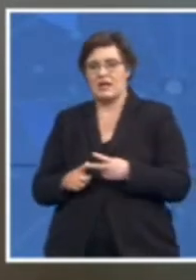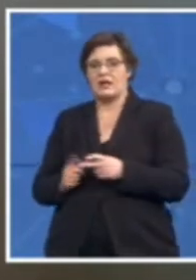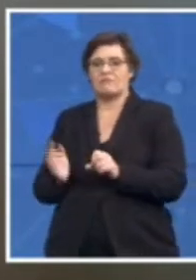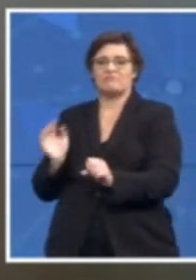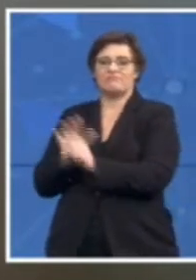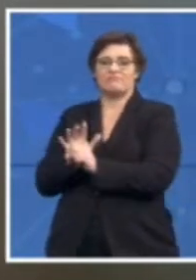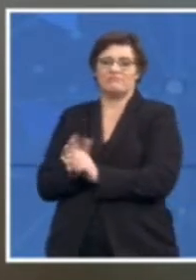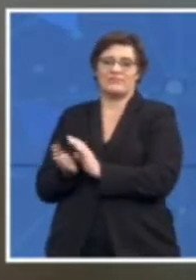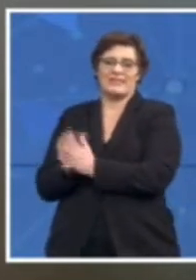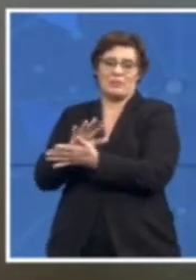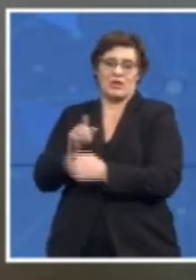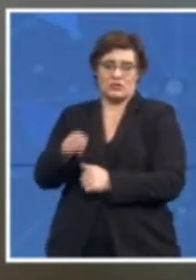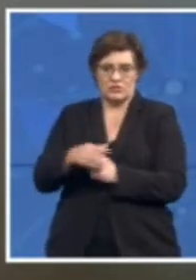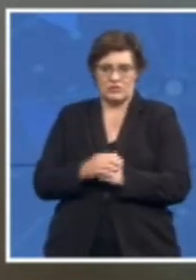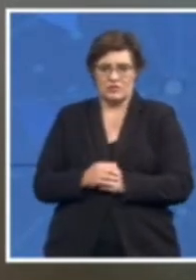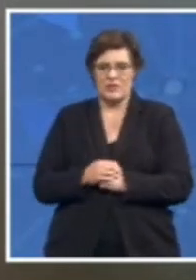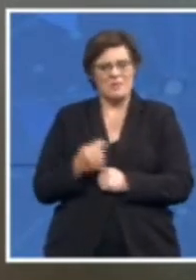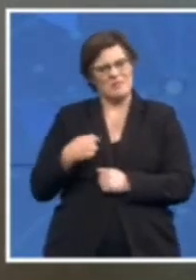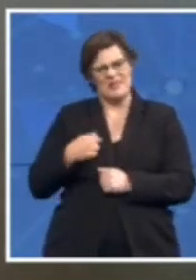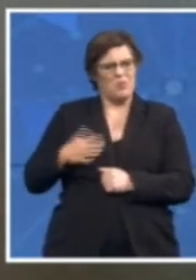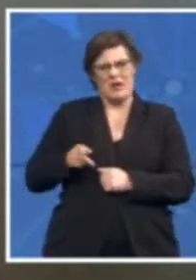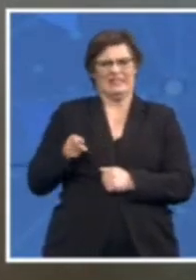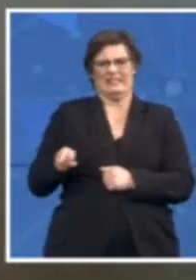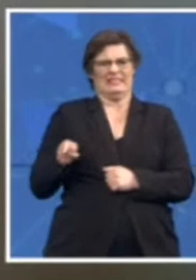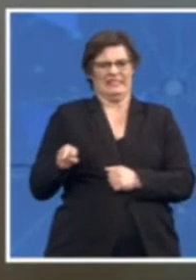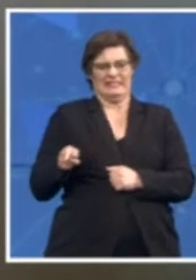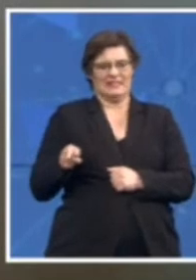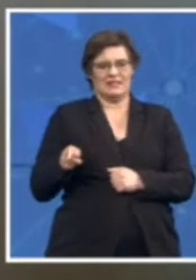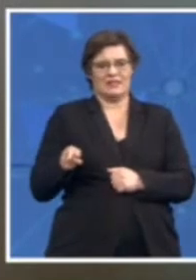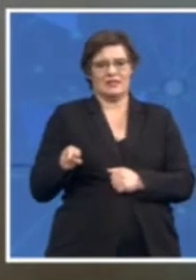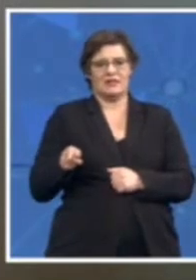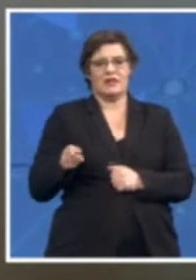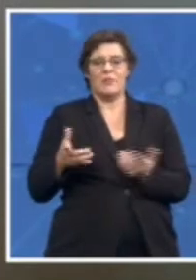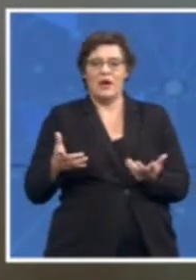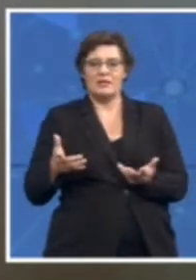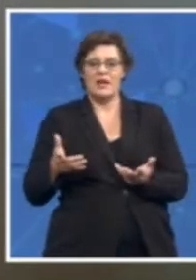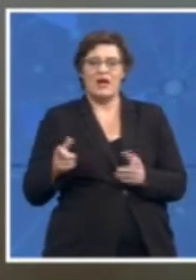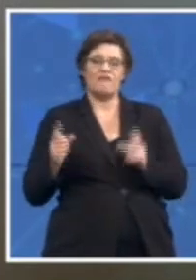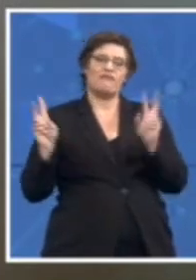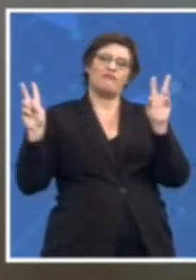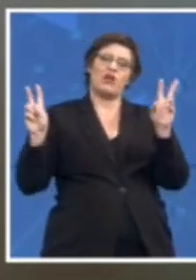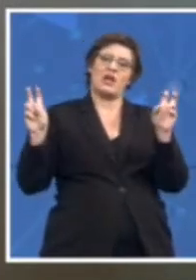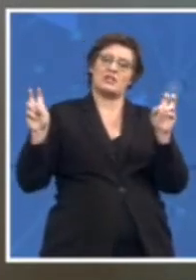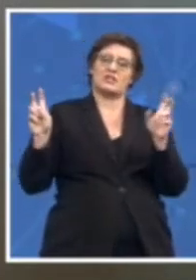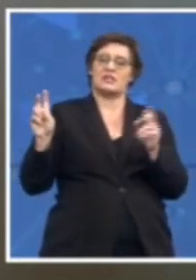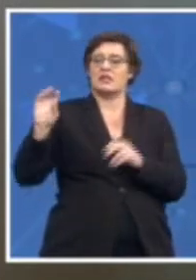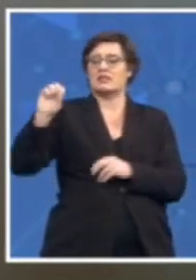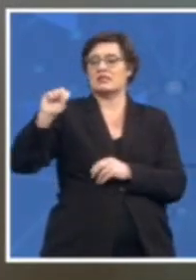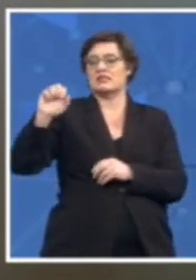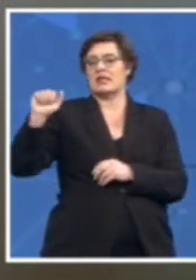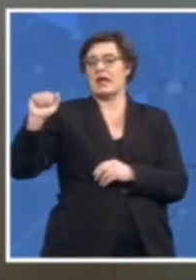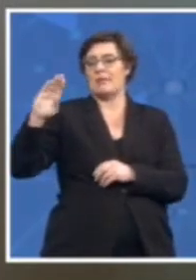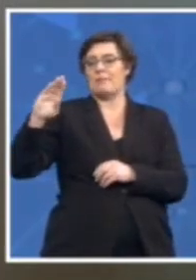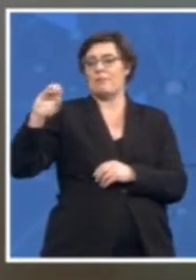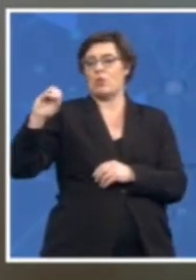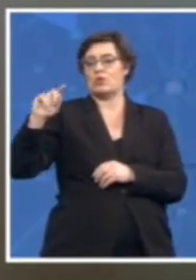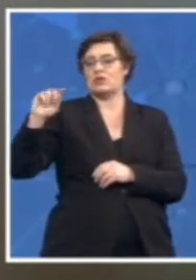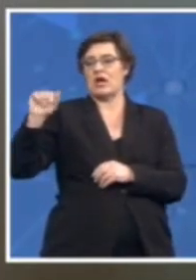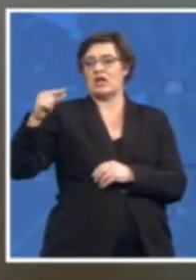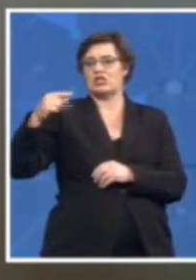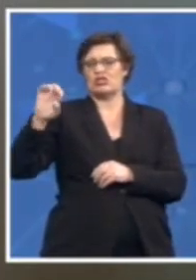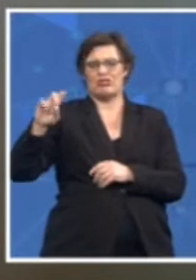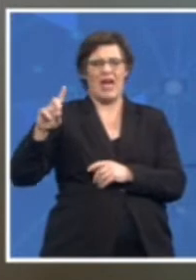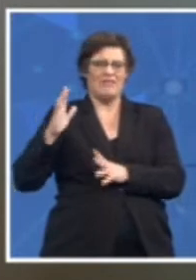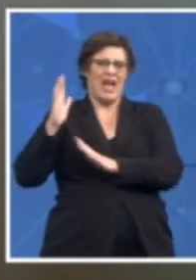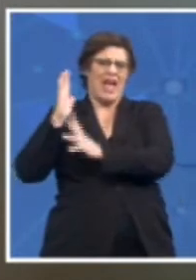card. It is a phrase that is redolent with all sorts of historical connotations. So I don't